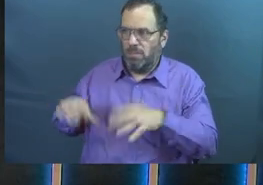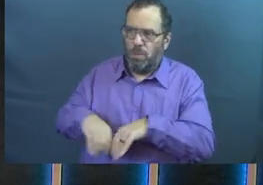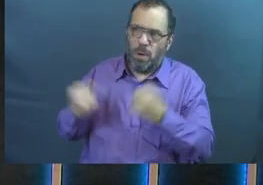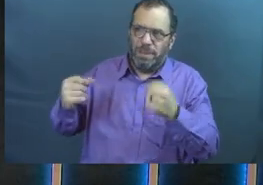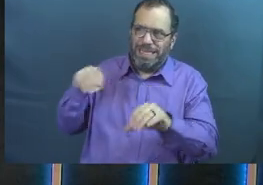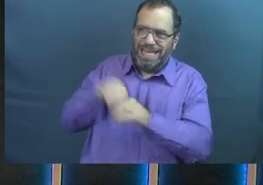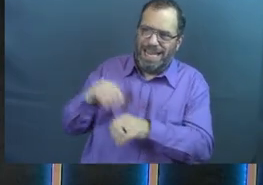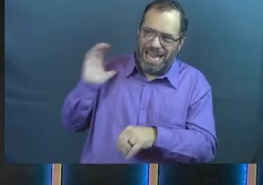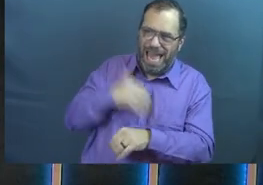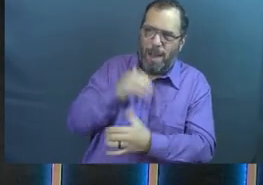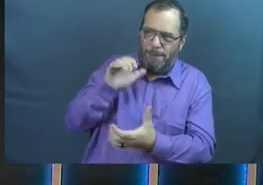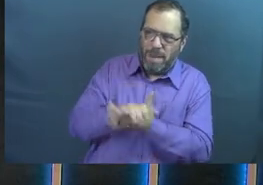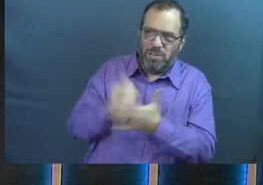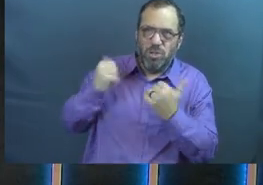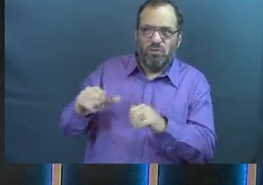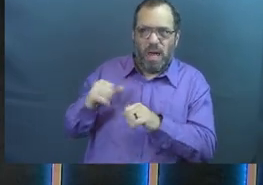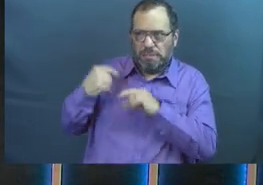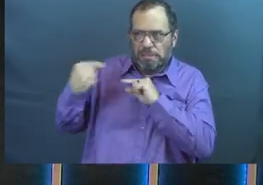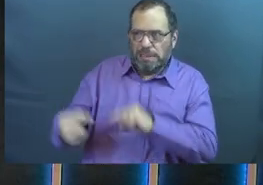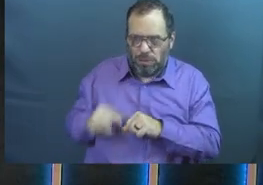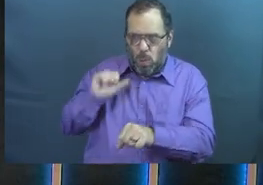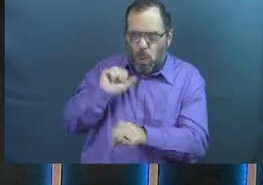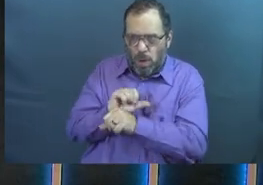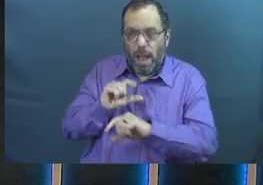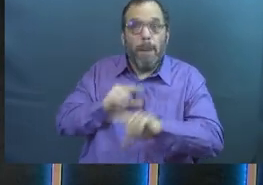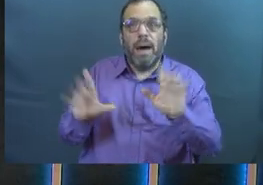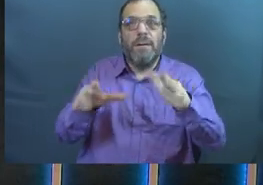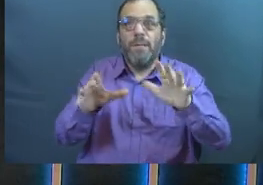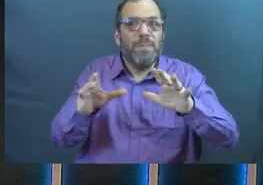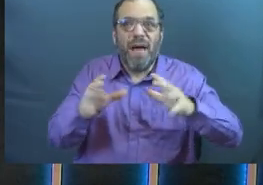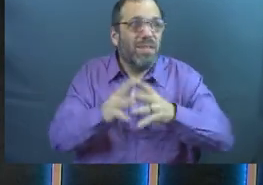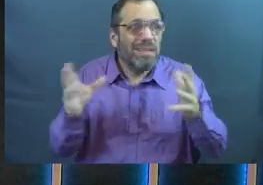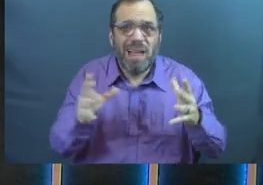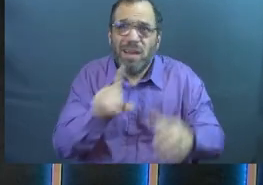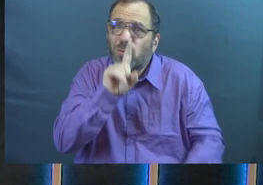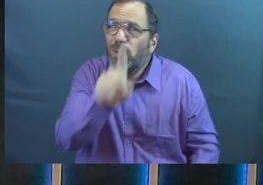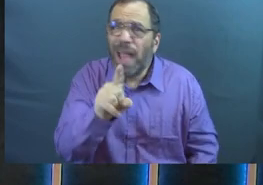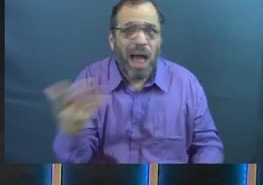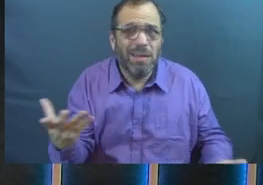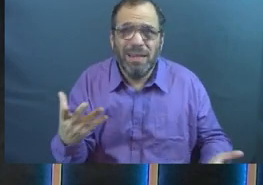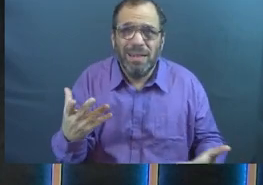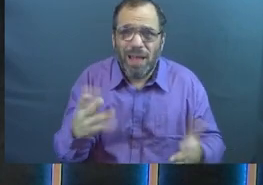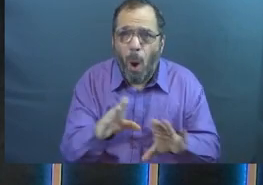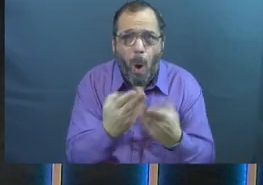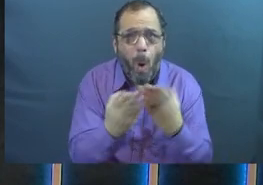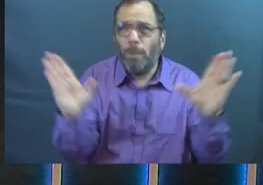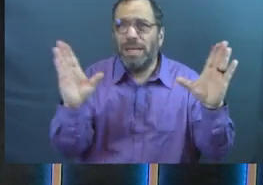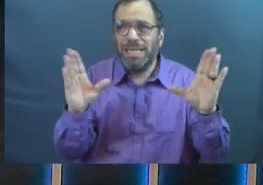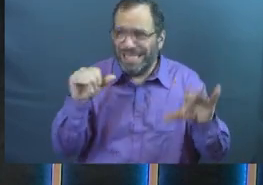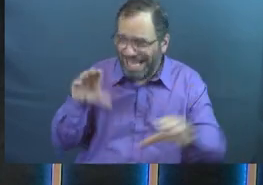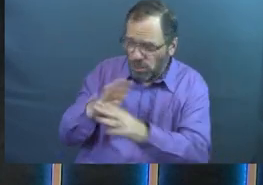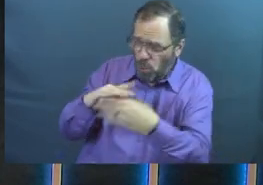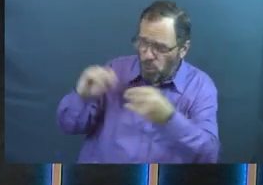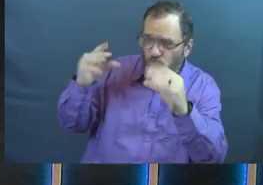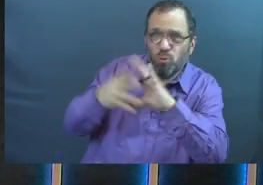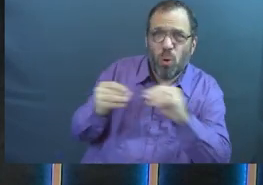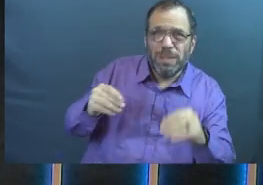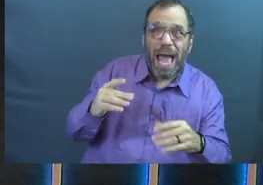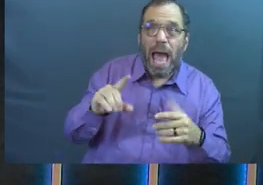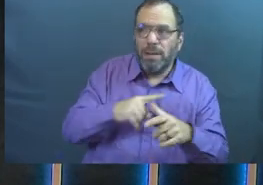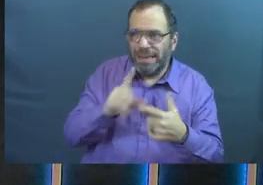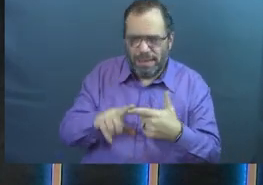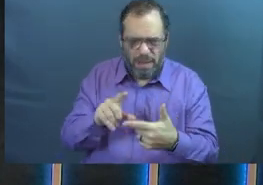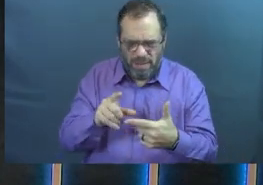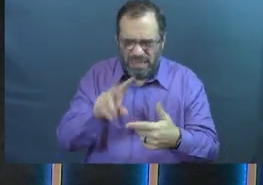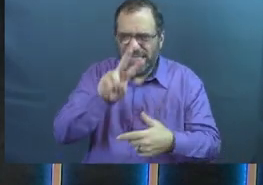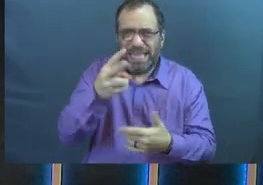own marriage and how we've tried to work through it together. But there's a lot of reality, vulnerability in those stories. And you usually get to